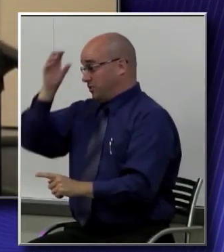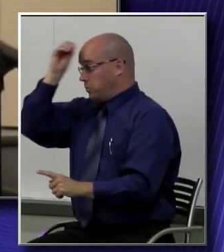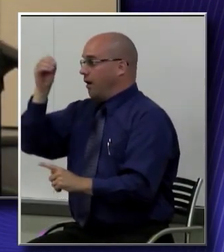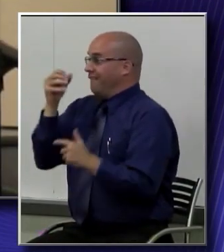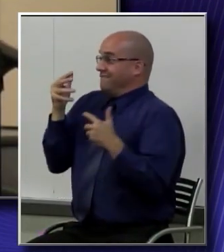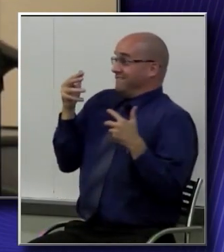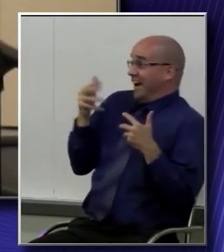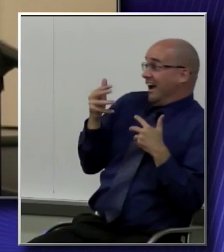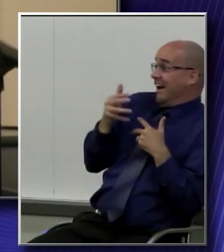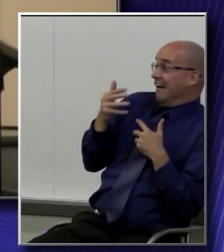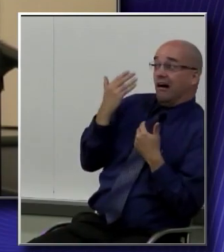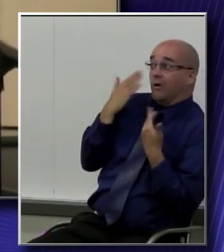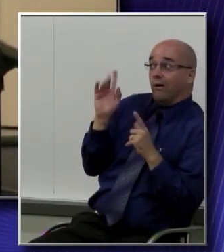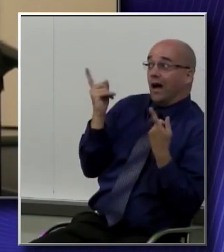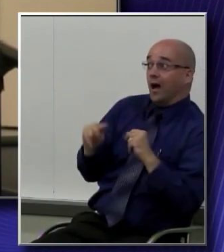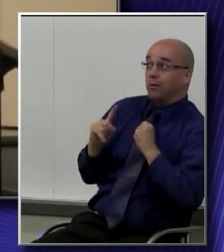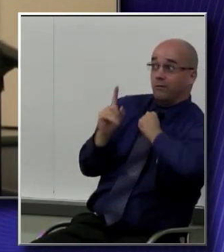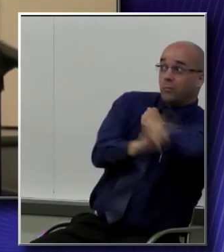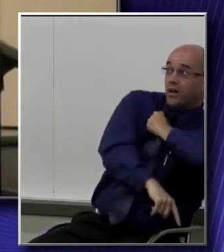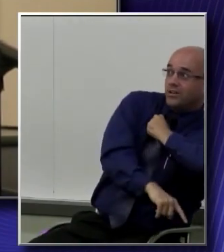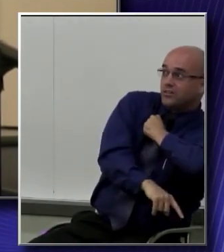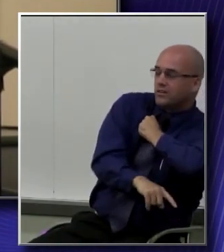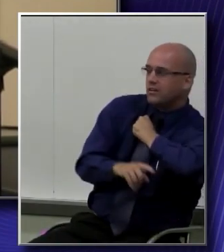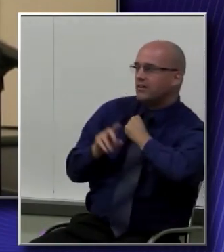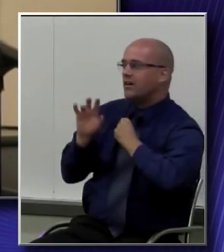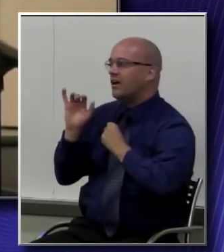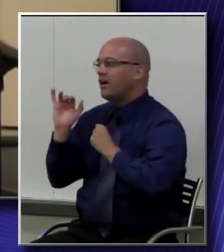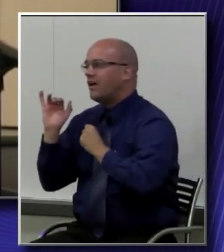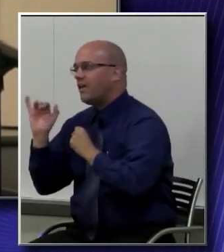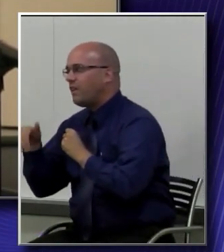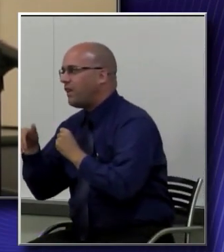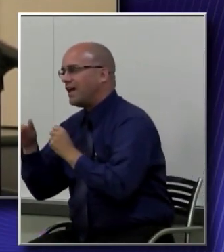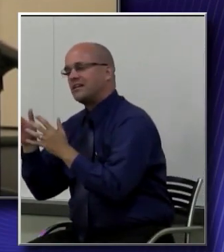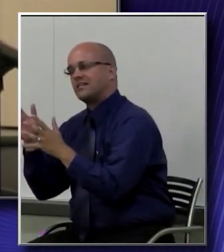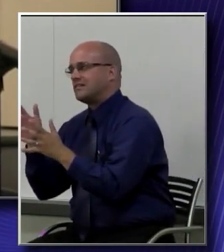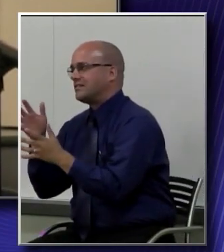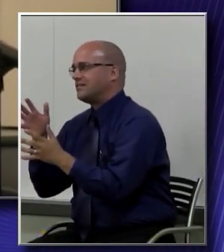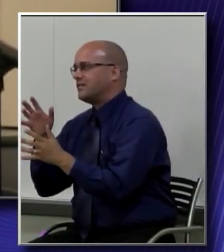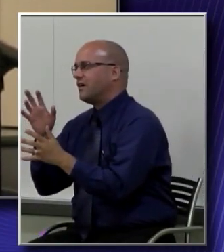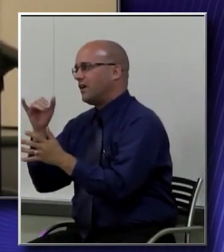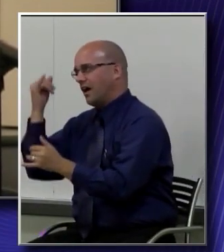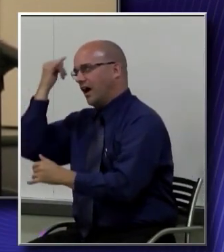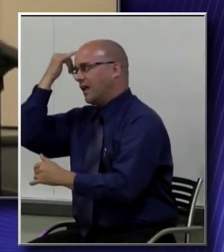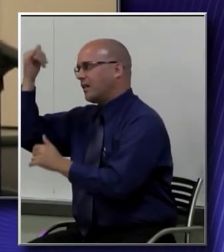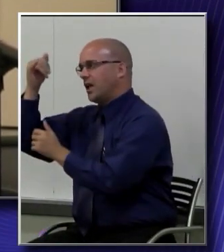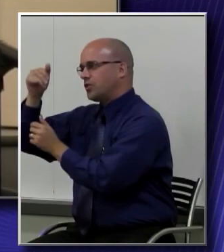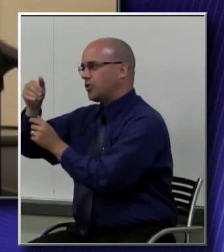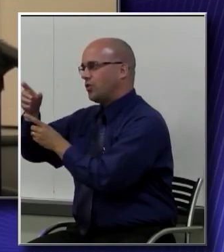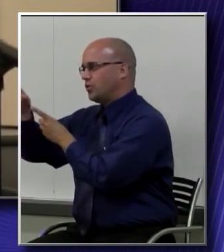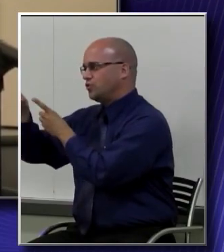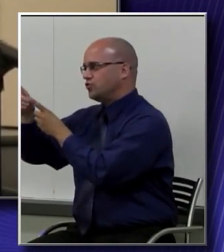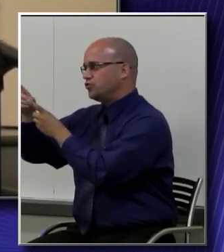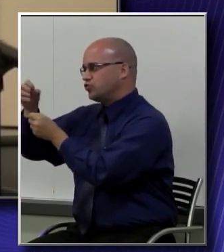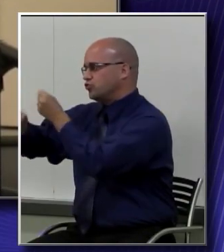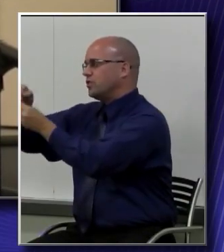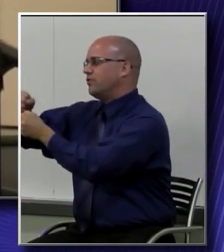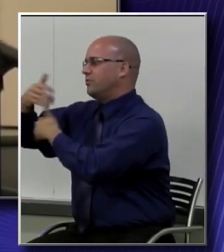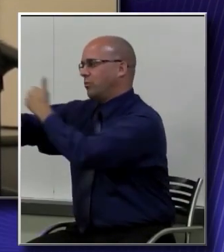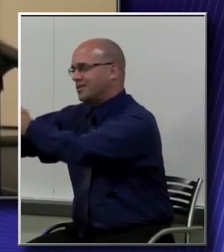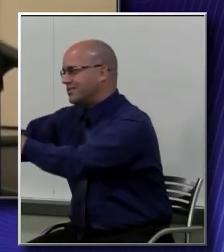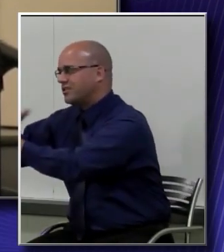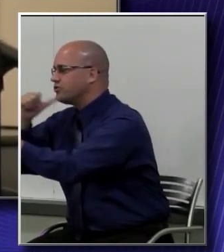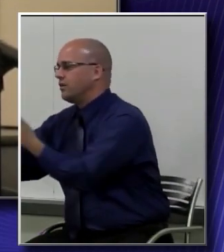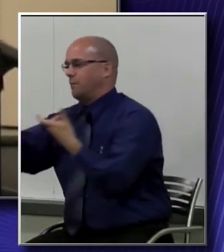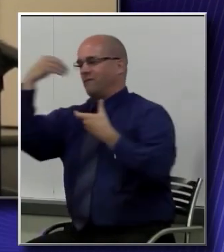I don't know what's going to happen to me, that's ideologically driven process, and we should not have it in the academy. So